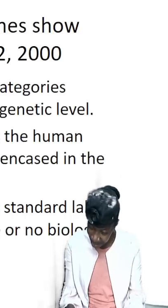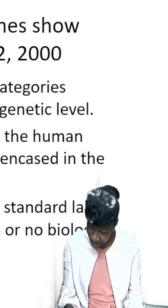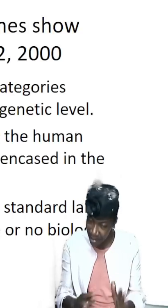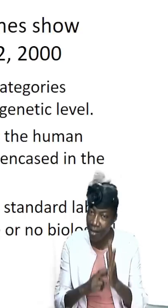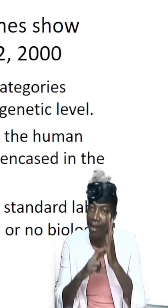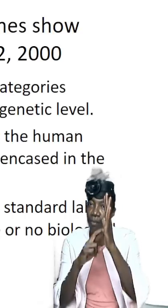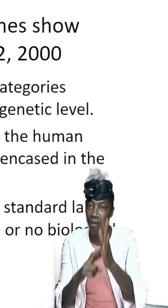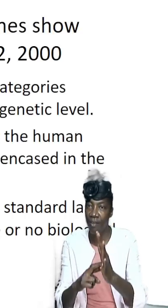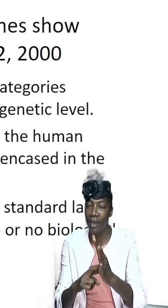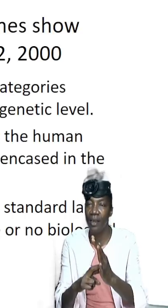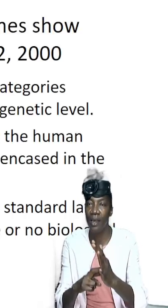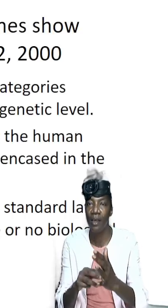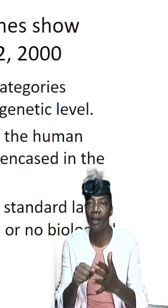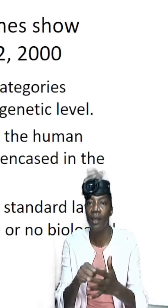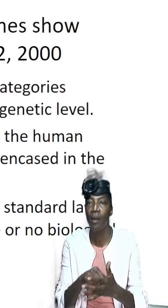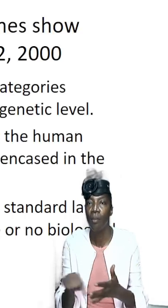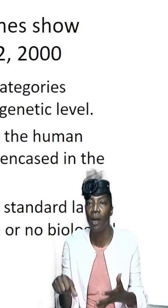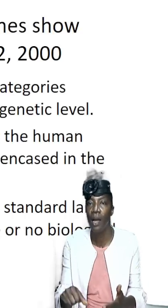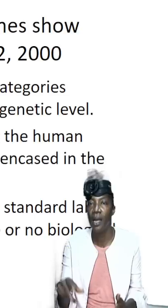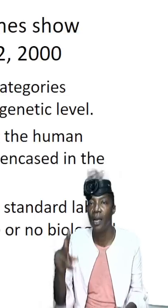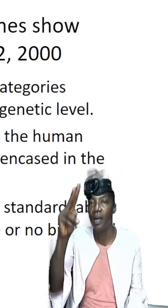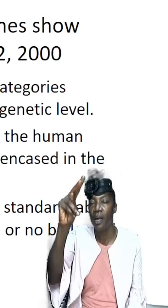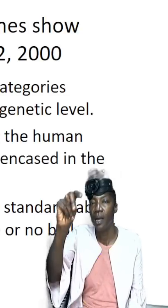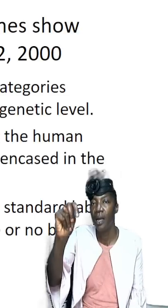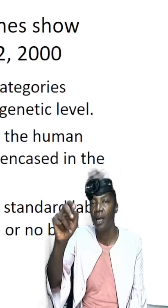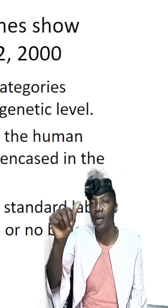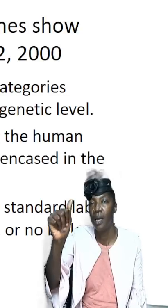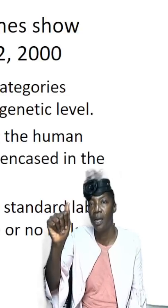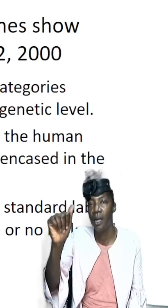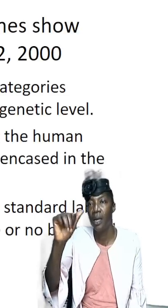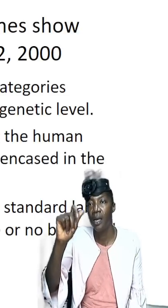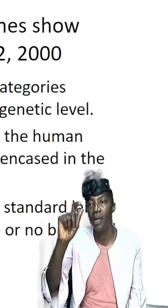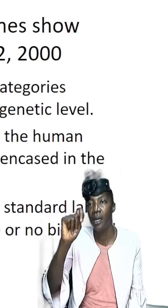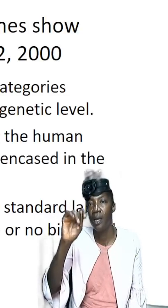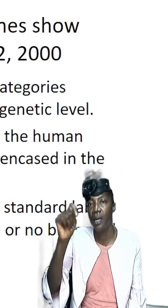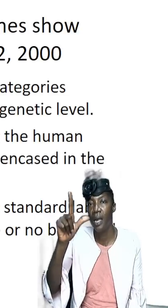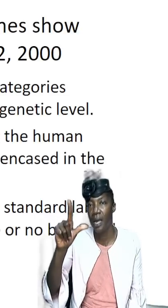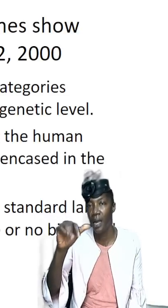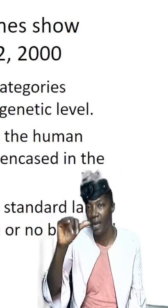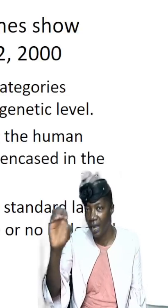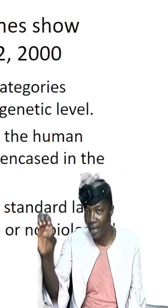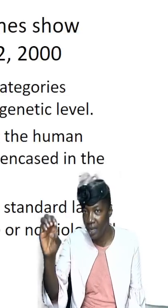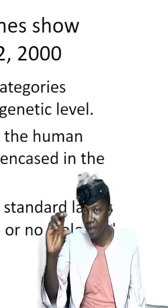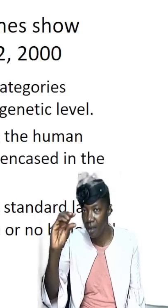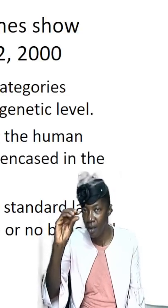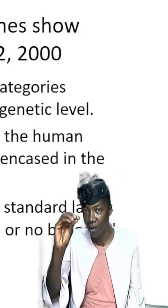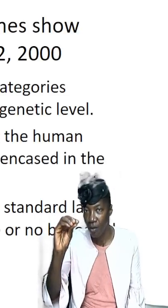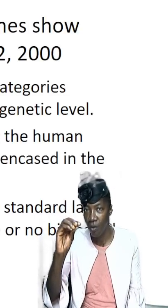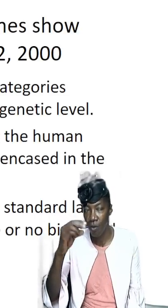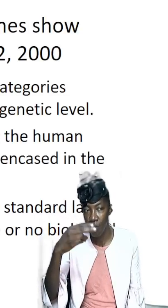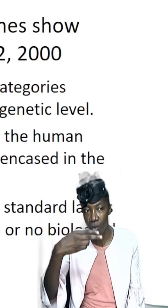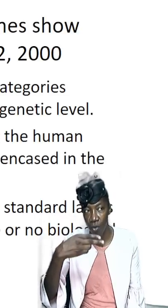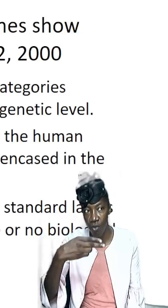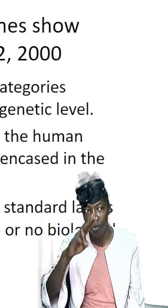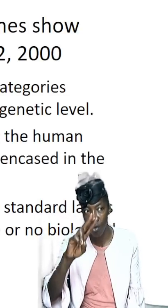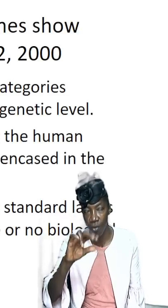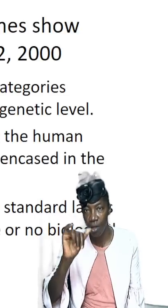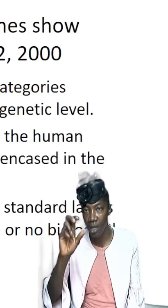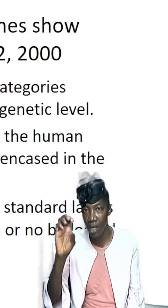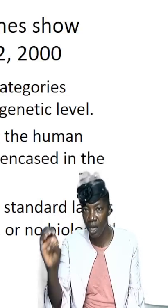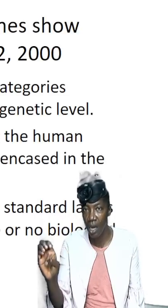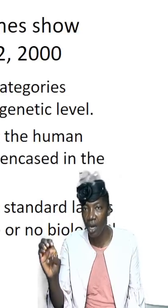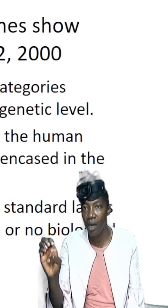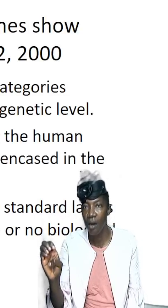written by Natalie Augier in August 22, the year 2000, and it caused a lot